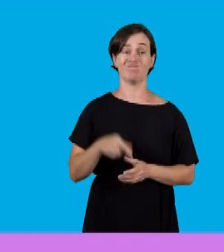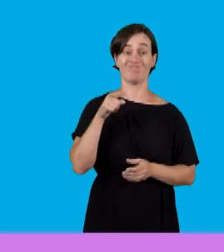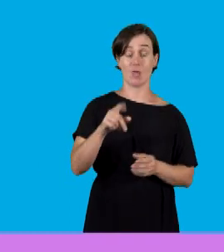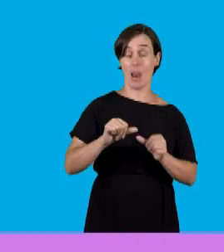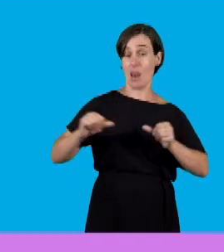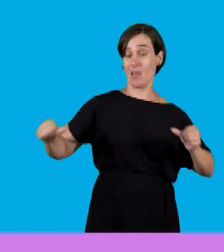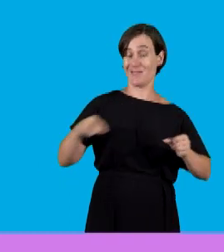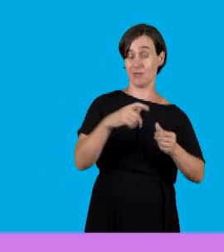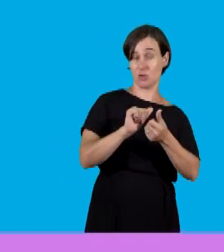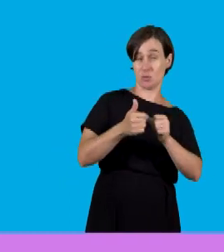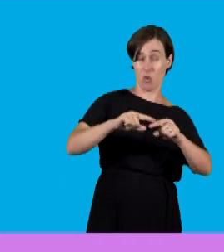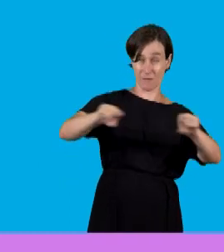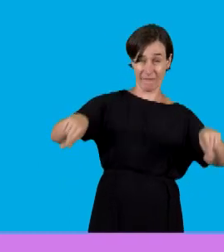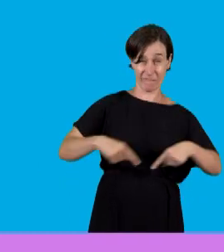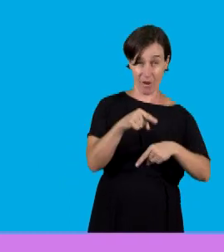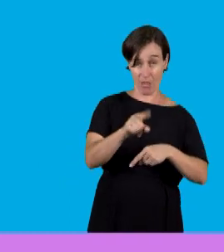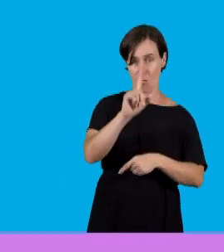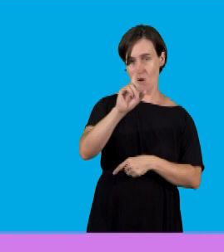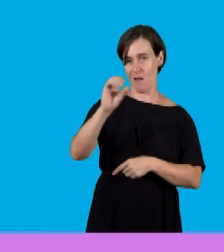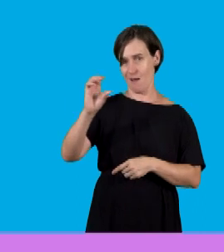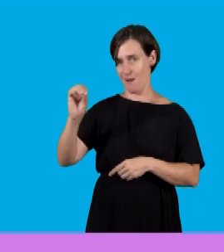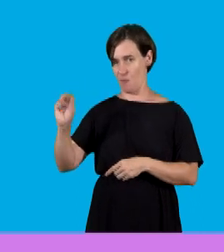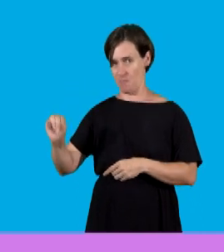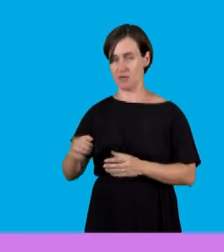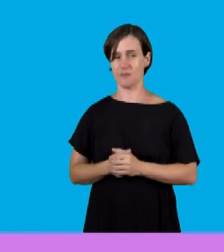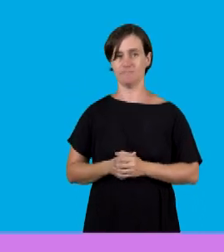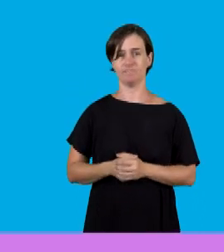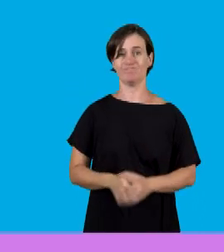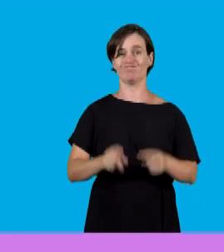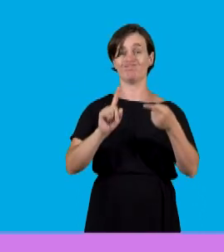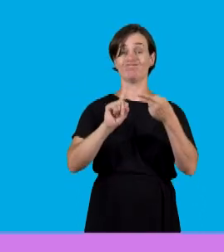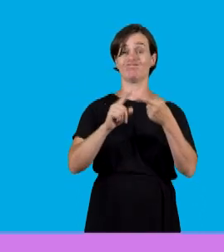means the length of this sports field, it's 100 meters.